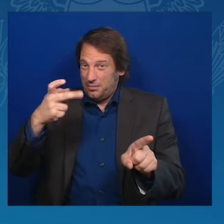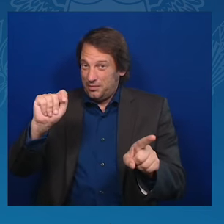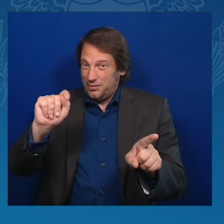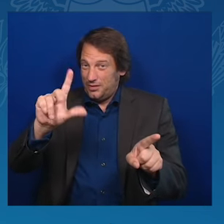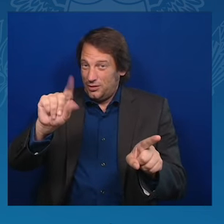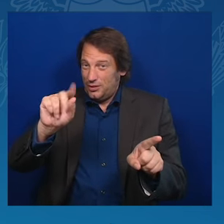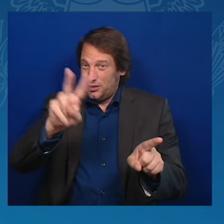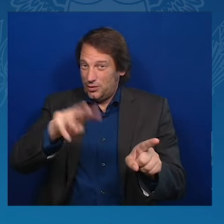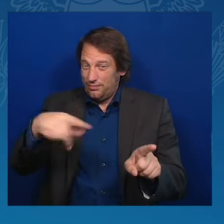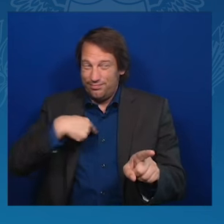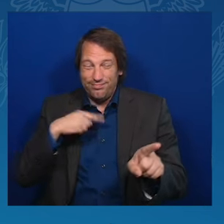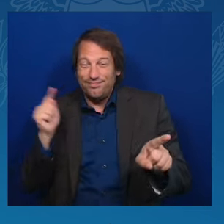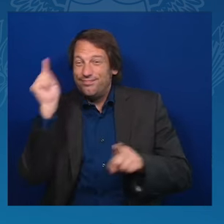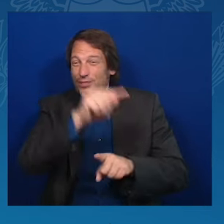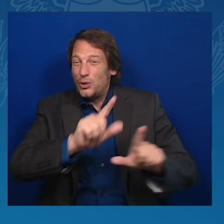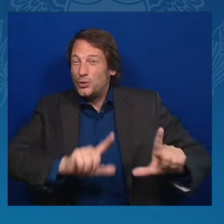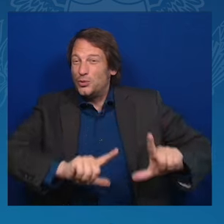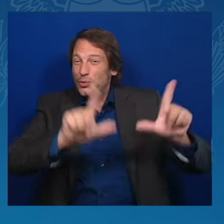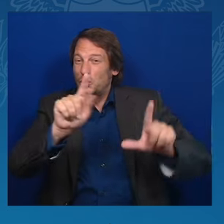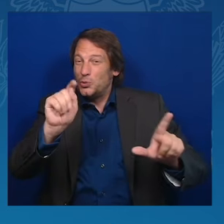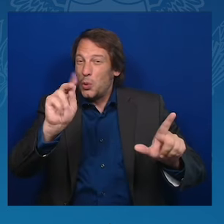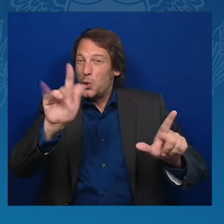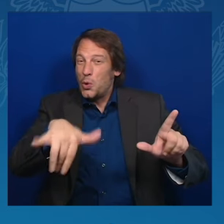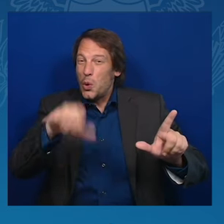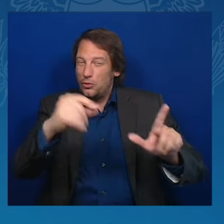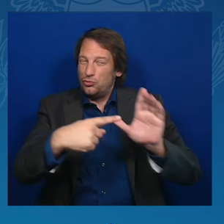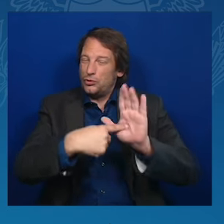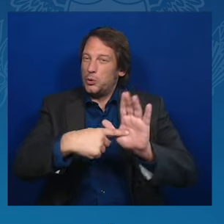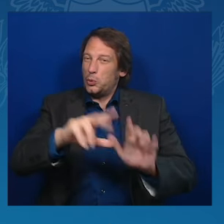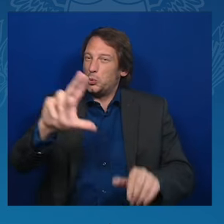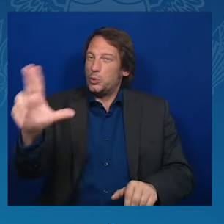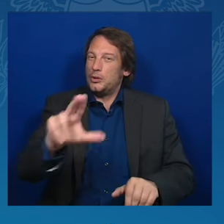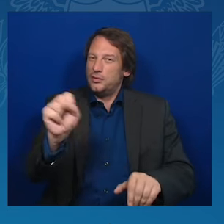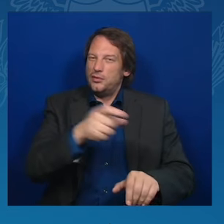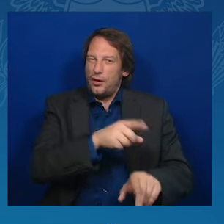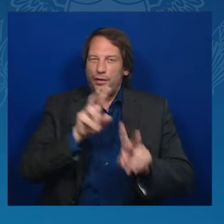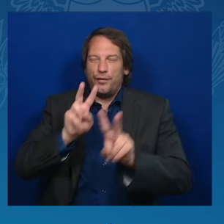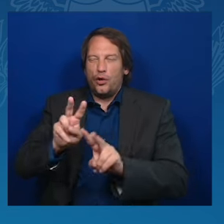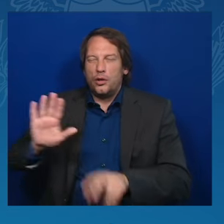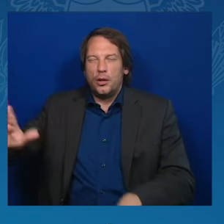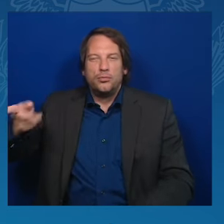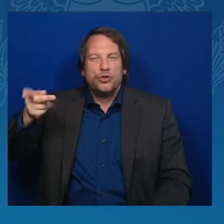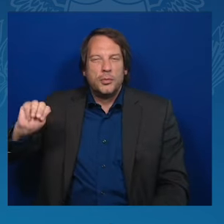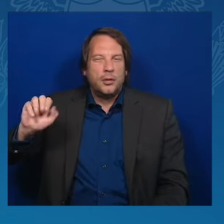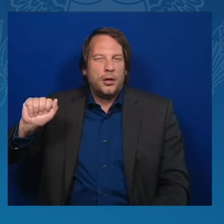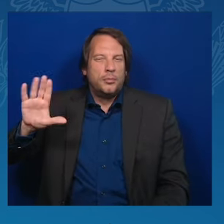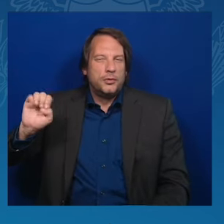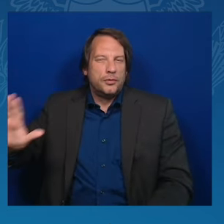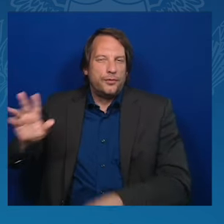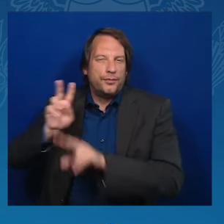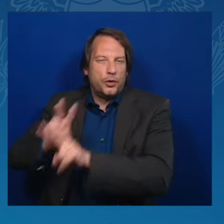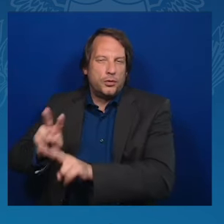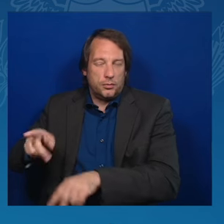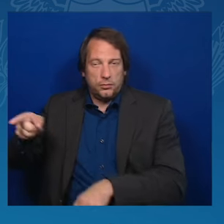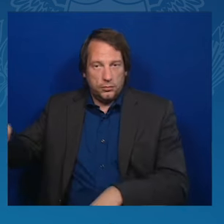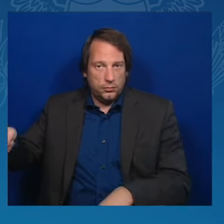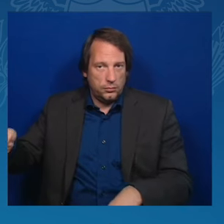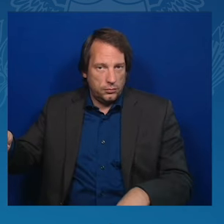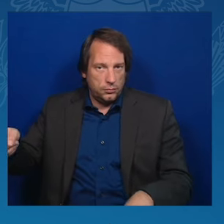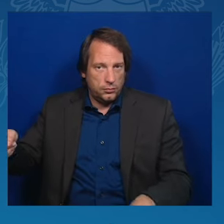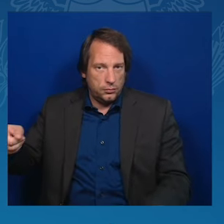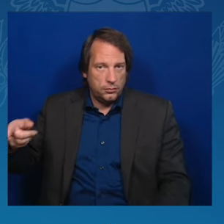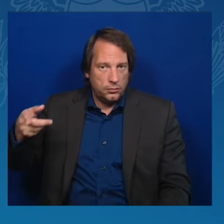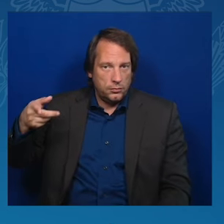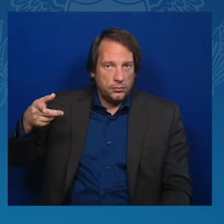United States at the funeral of Prime Minister Abe. Prime Minister Abe was the author, of course, of the principle of a free and